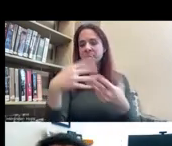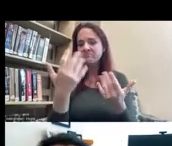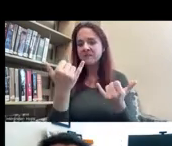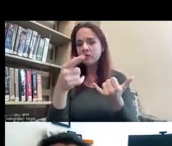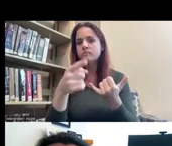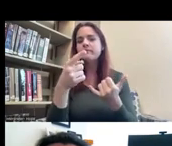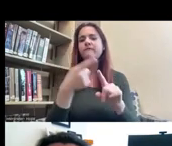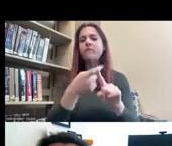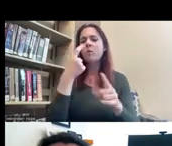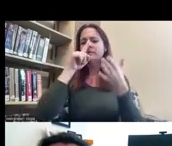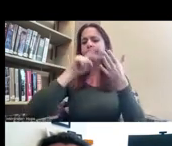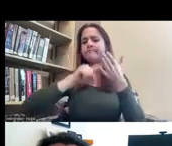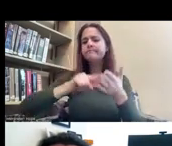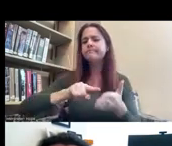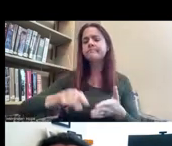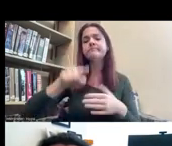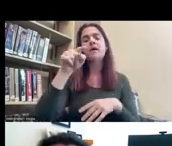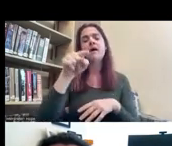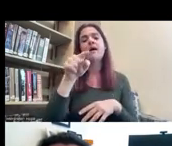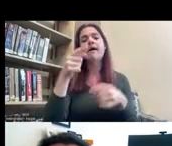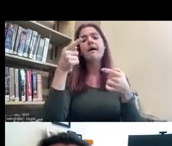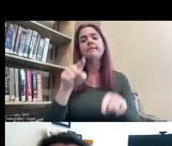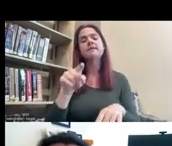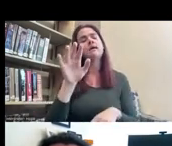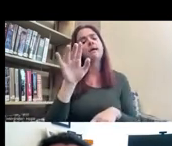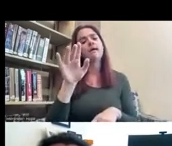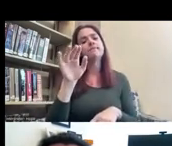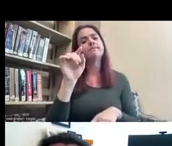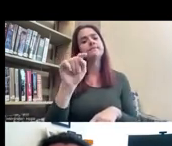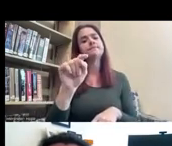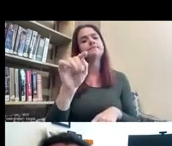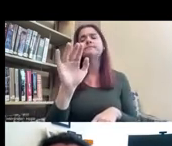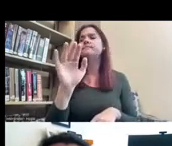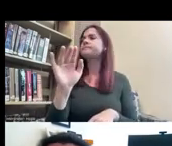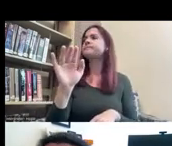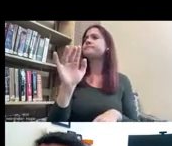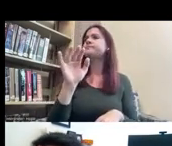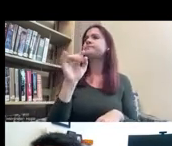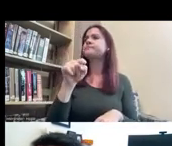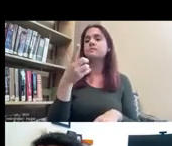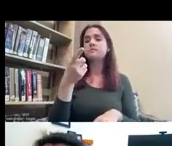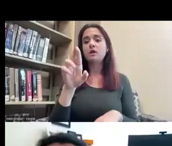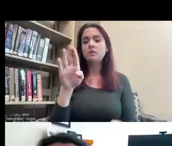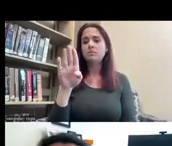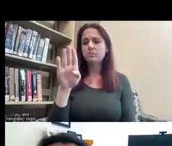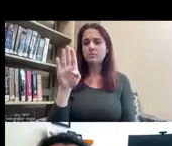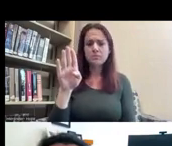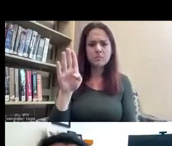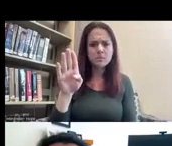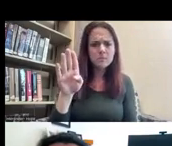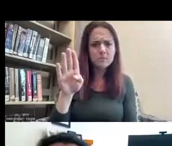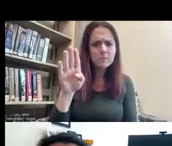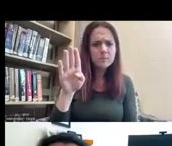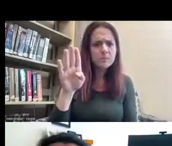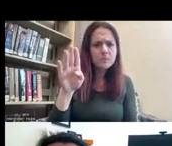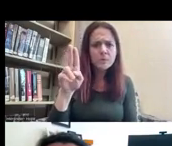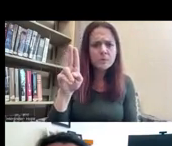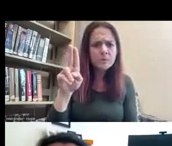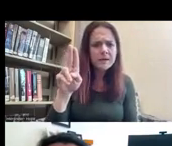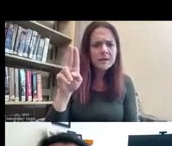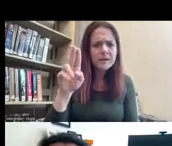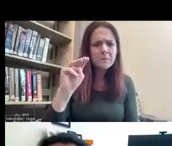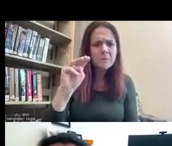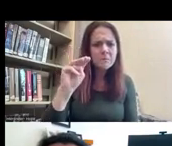a study that was done that was led by Dr. Muhile's team looking